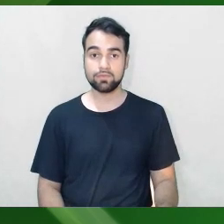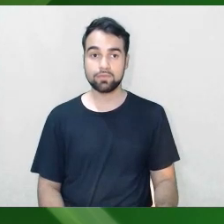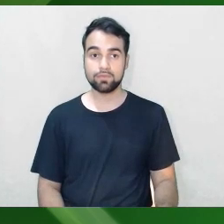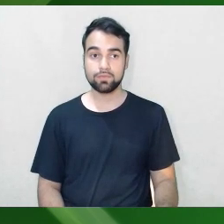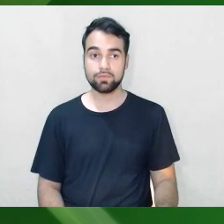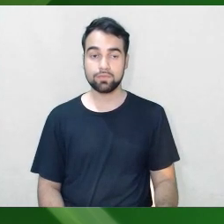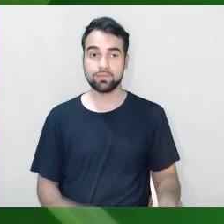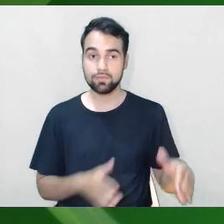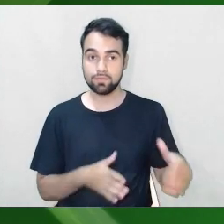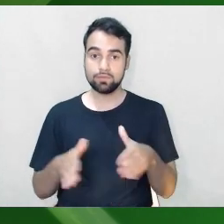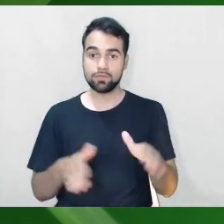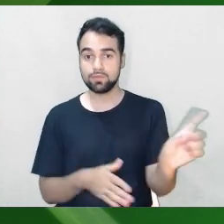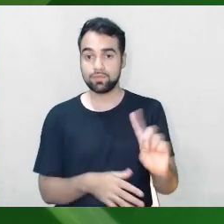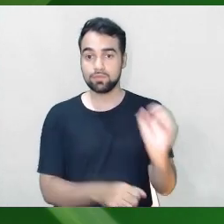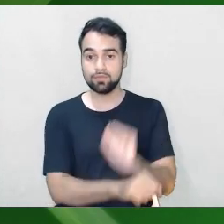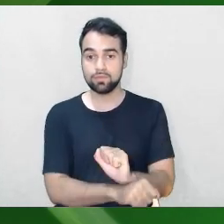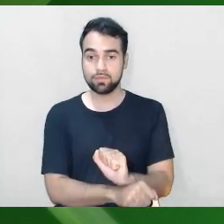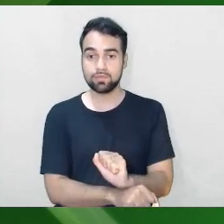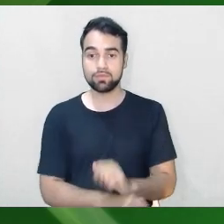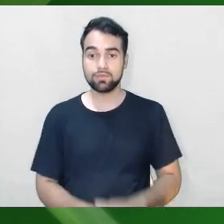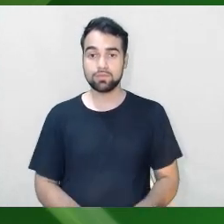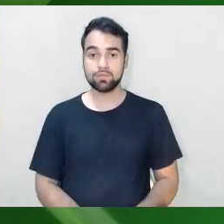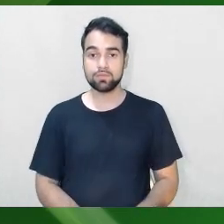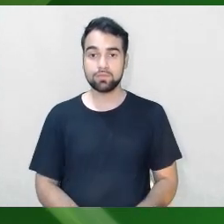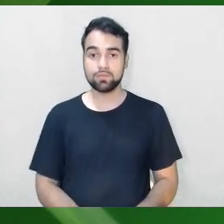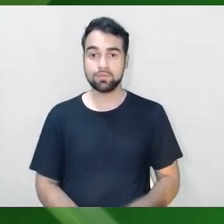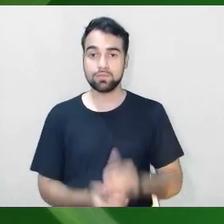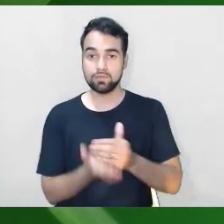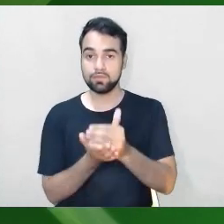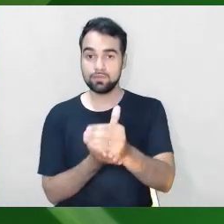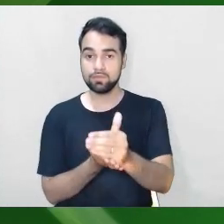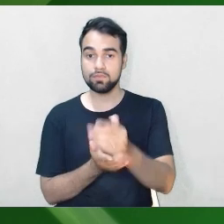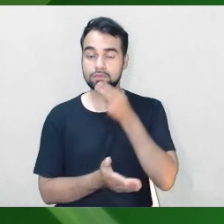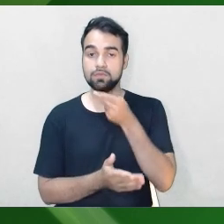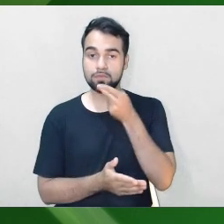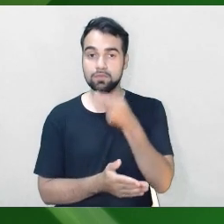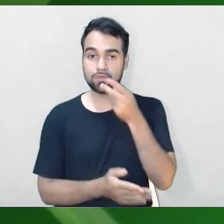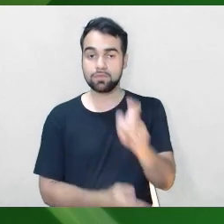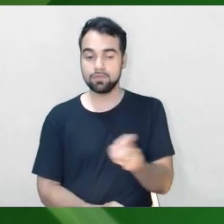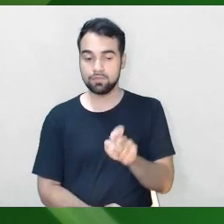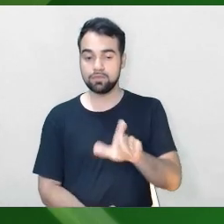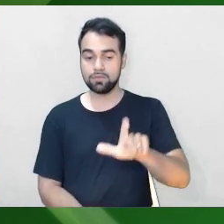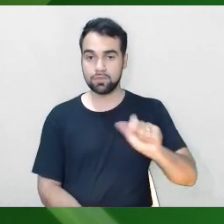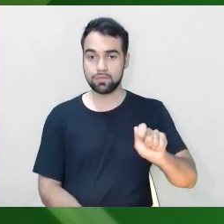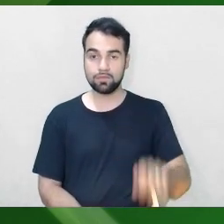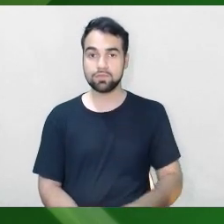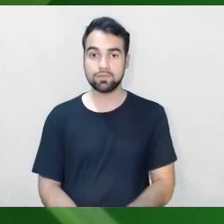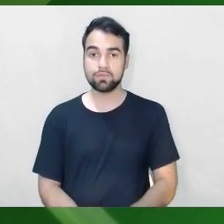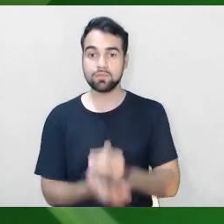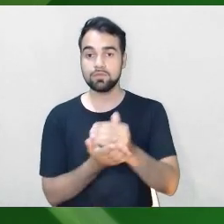an operation center. So this is a long journey. We talk about the XLA.